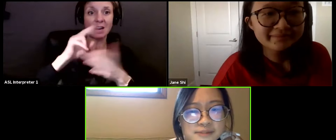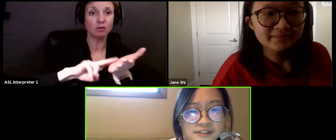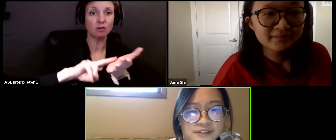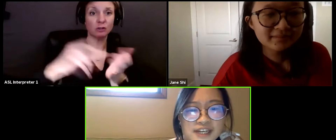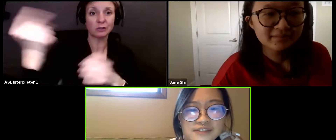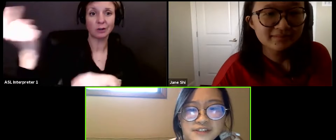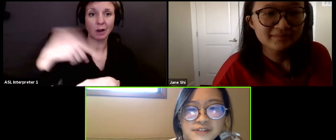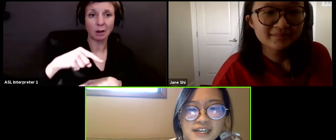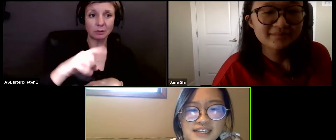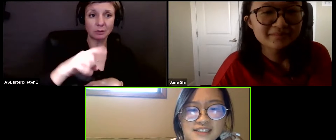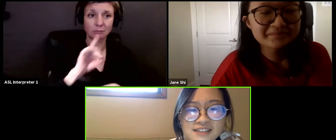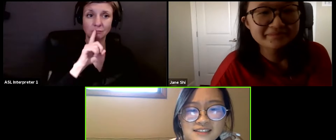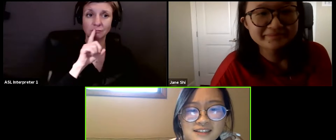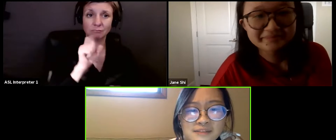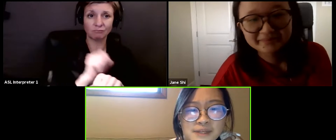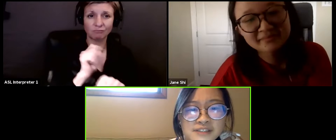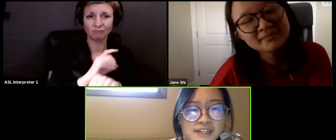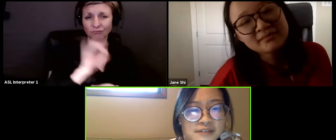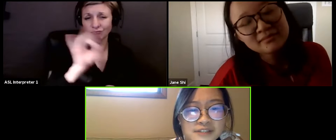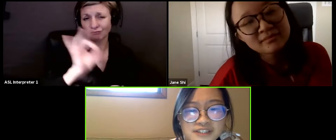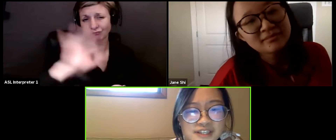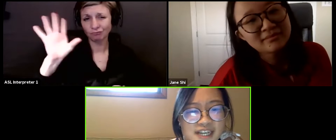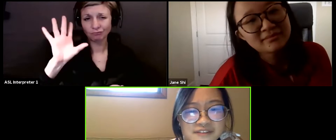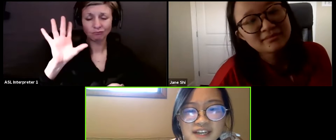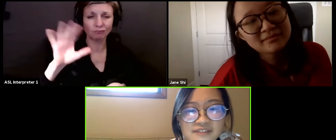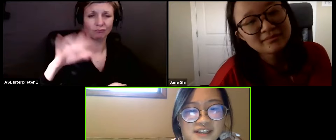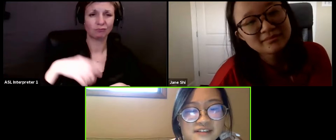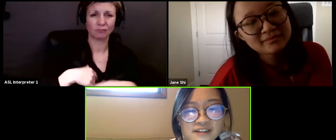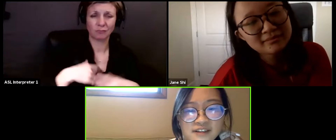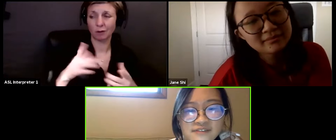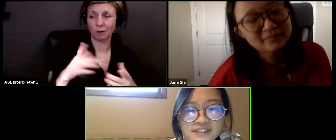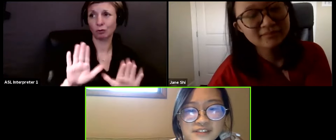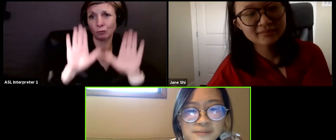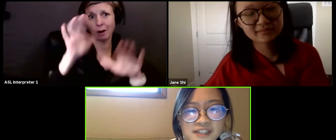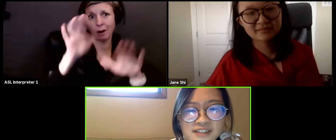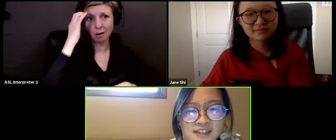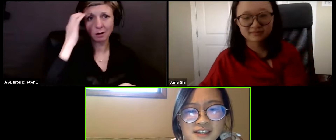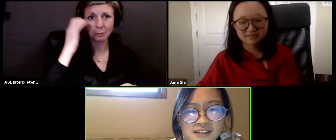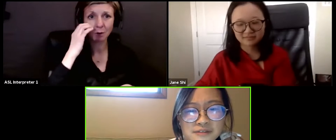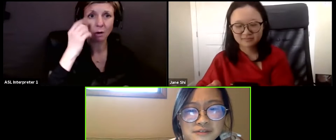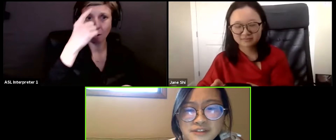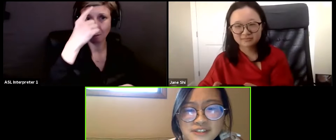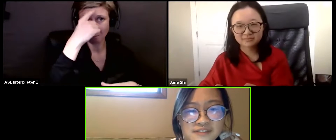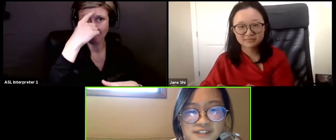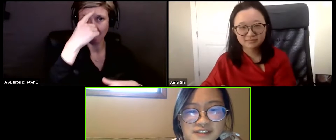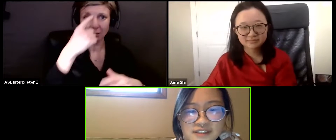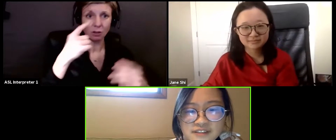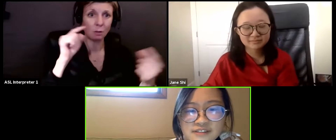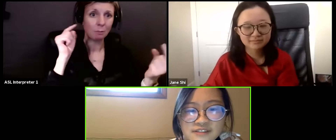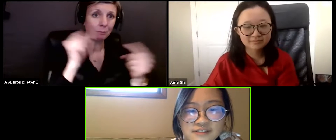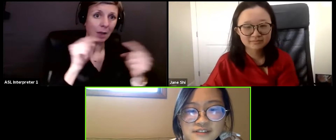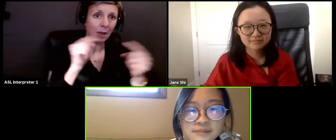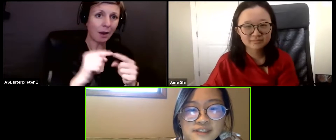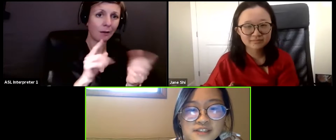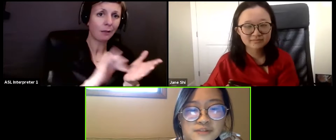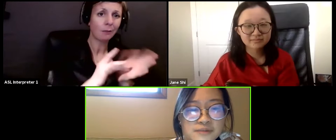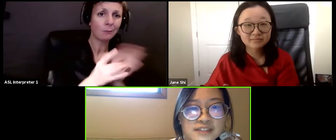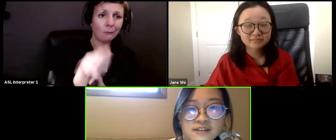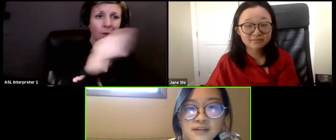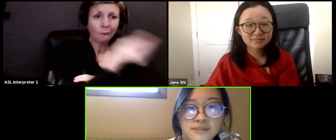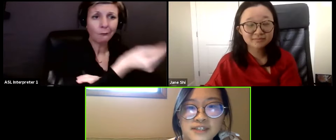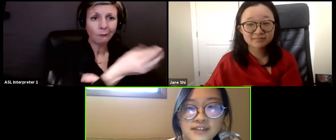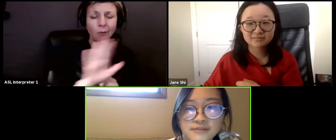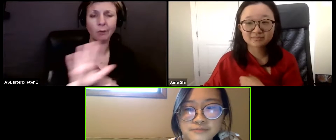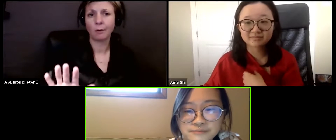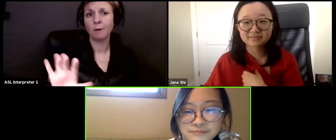Great hospital you have here, you guys. Mental anguish? Have an Ativan. Physical pain? Go screw yourself until the nurses are done playing